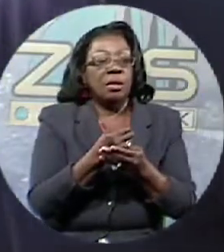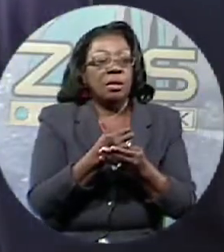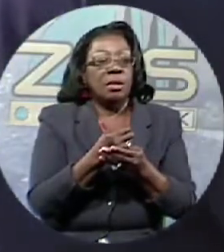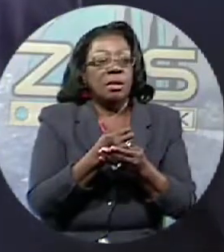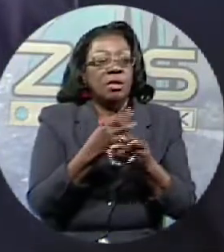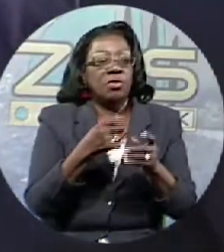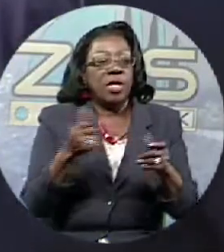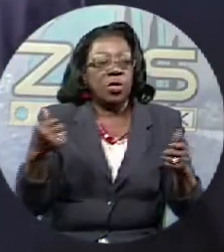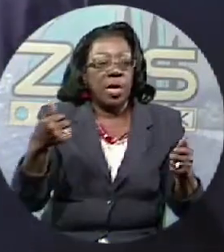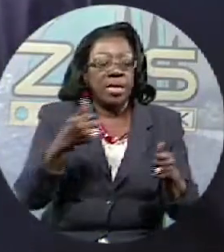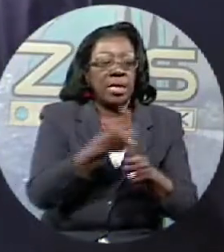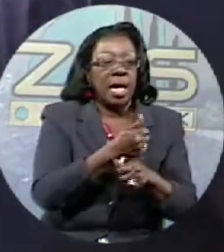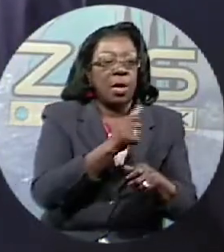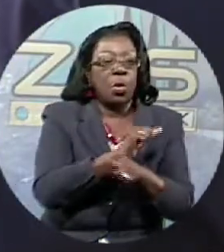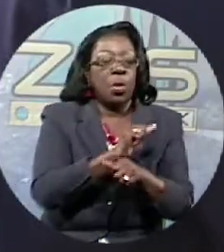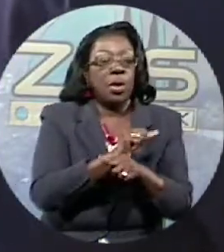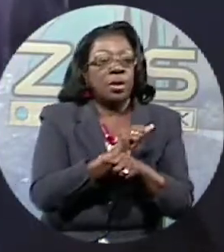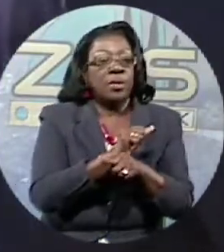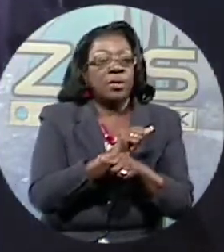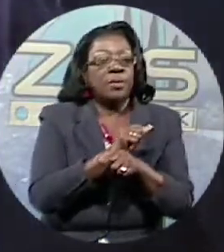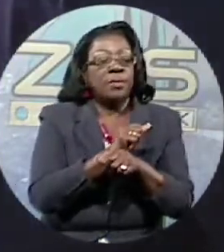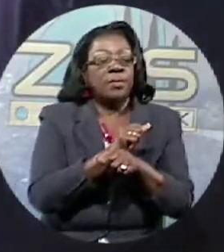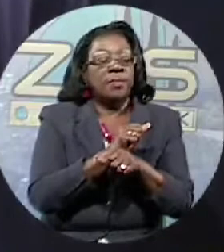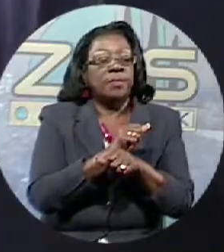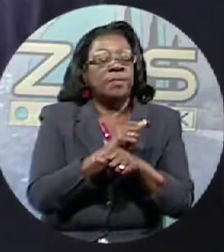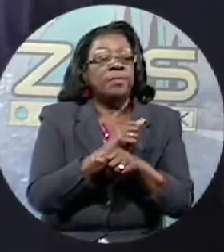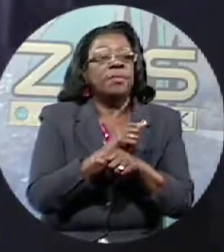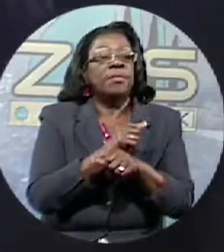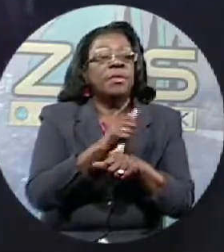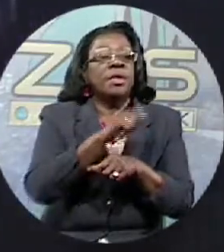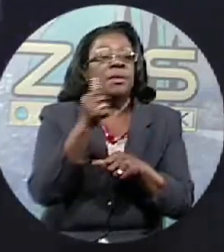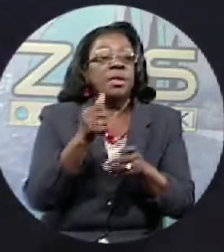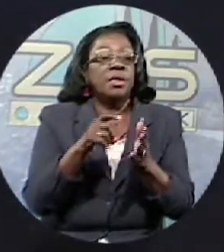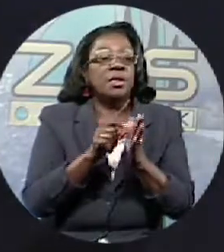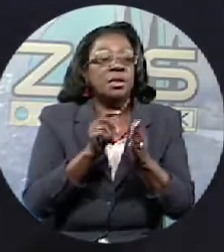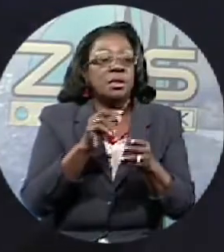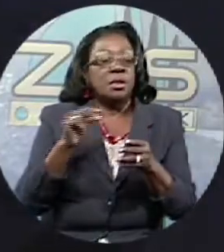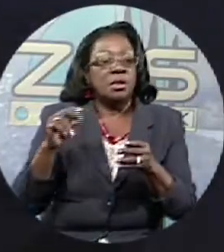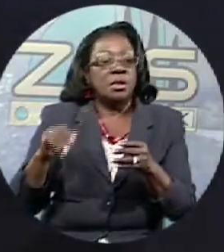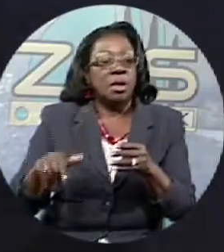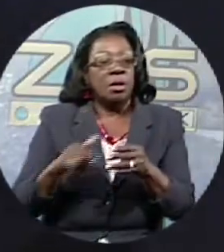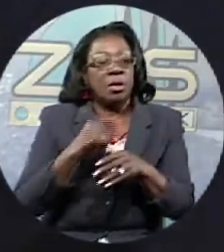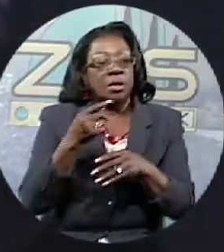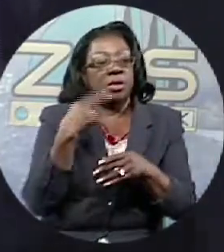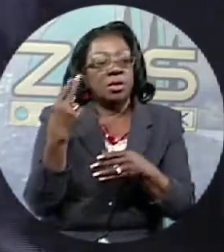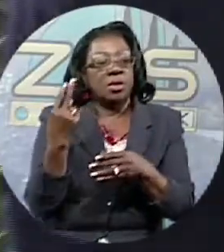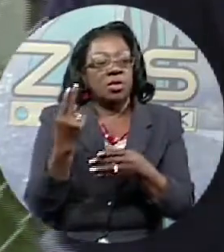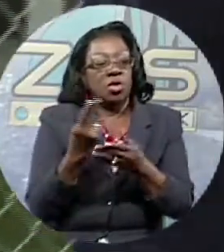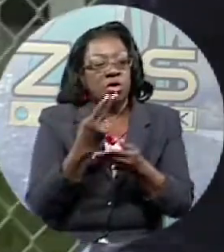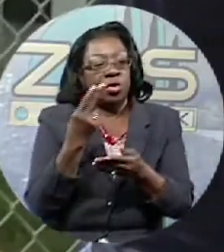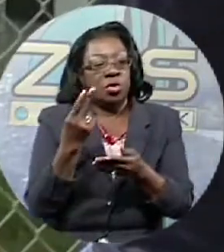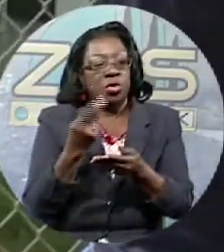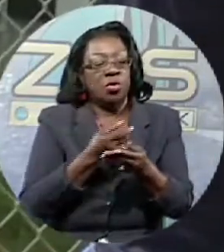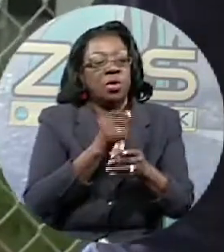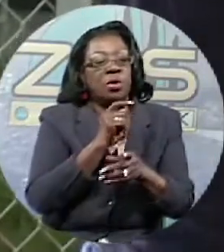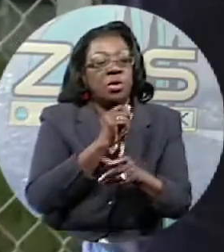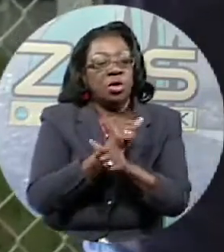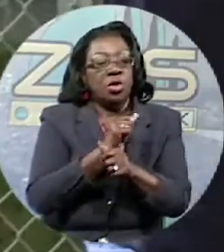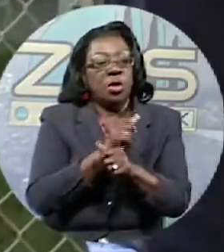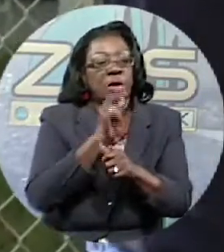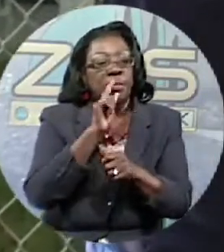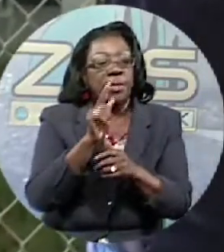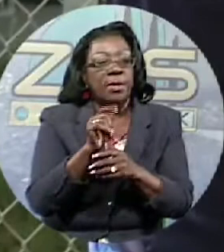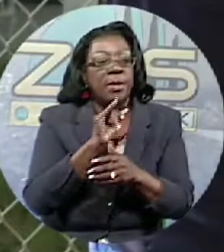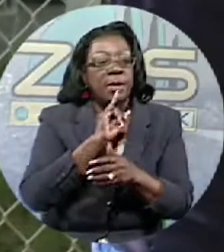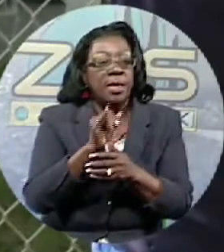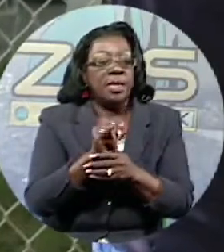do attack work if it's need be. Bradley dog is, like I say, is dual purpose. That's a bomb dog, and it also